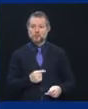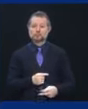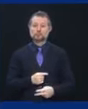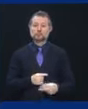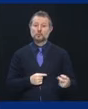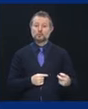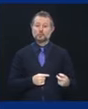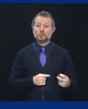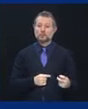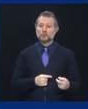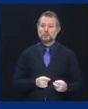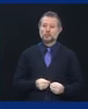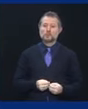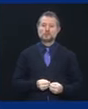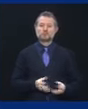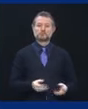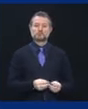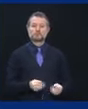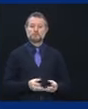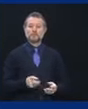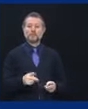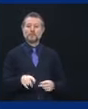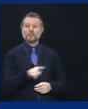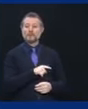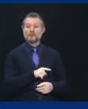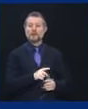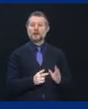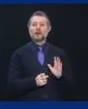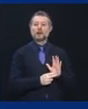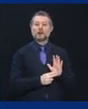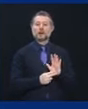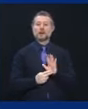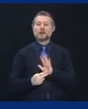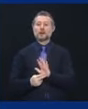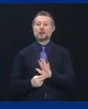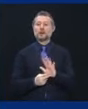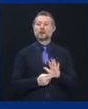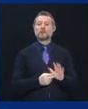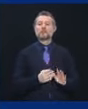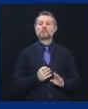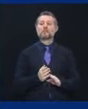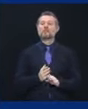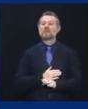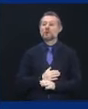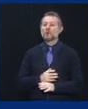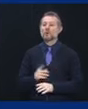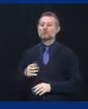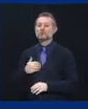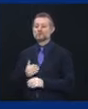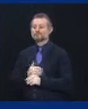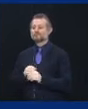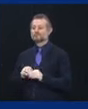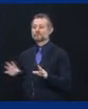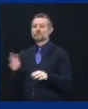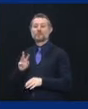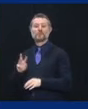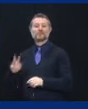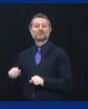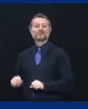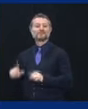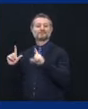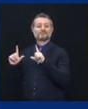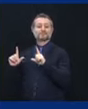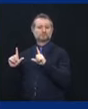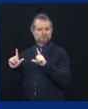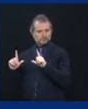then signing up before the site was actually active. That's what happened there. That was